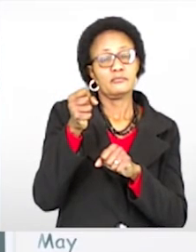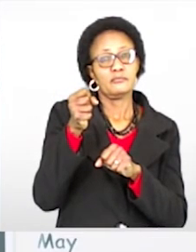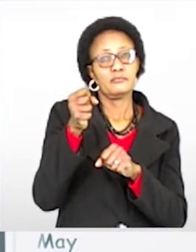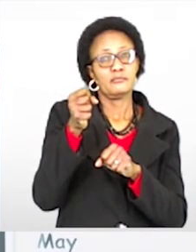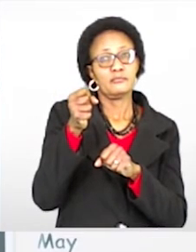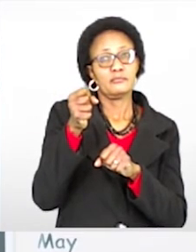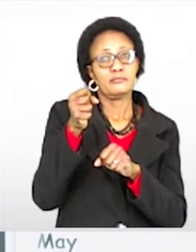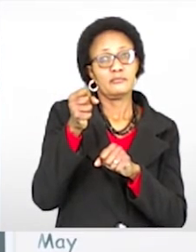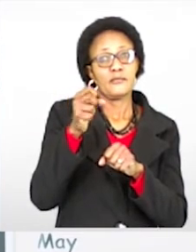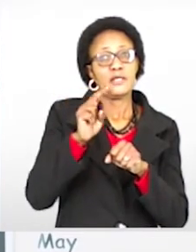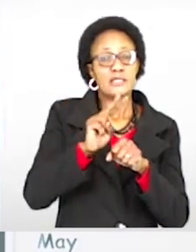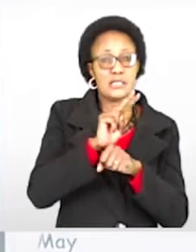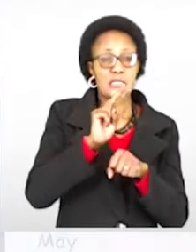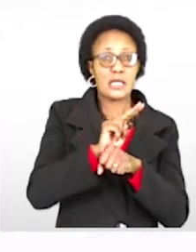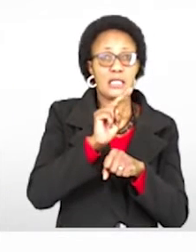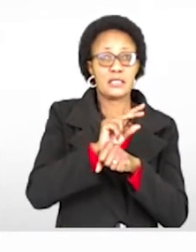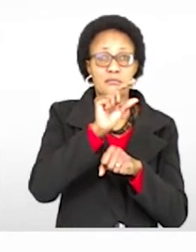flag is a little low.